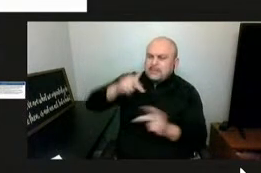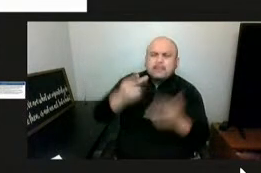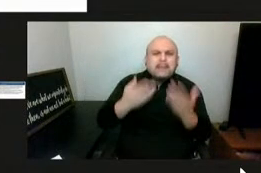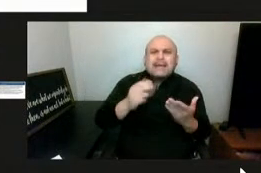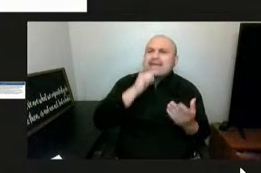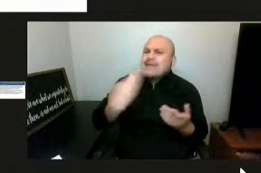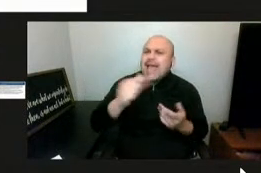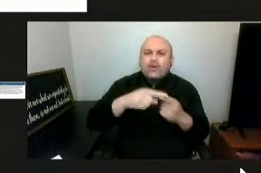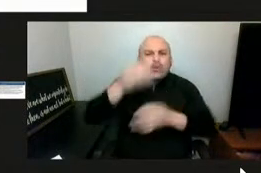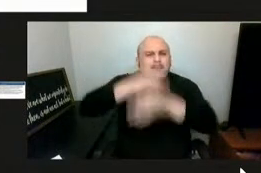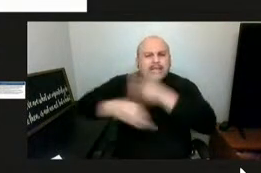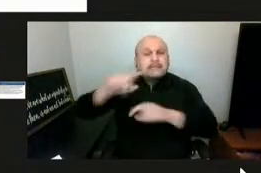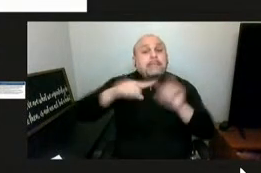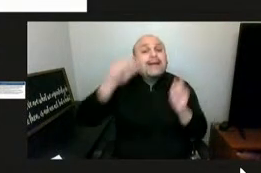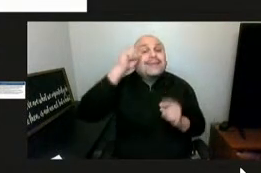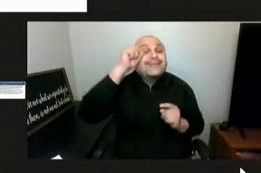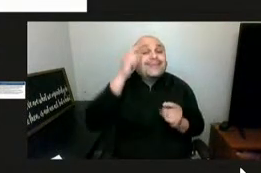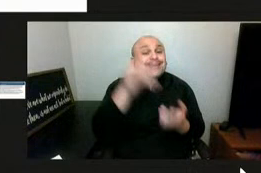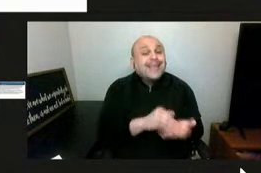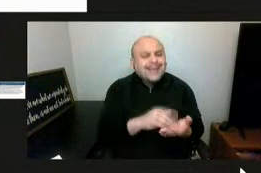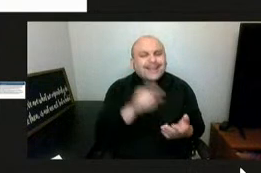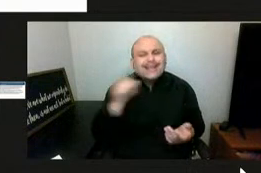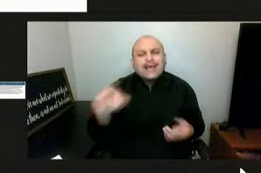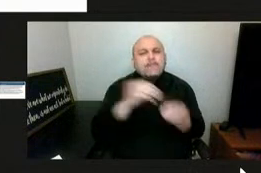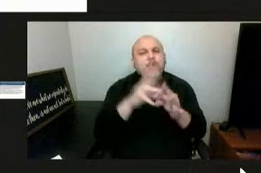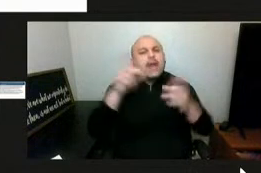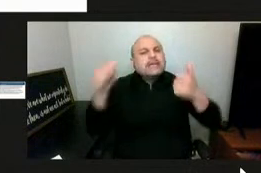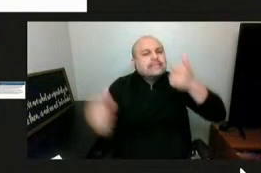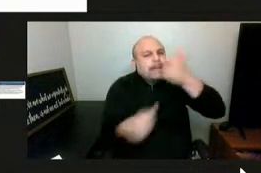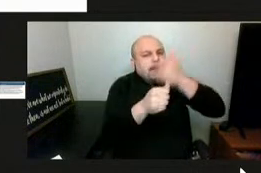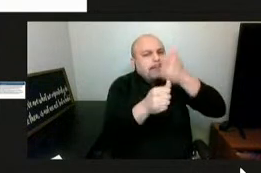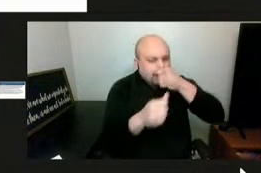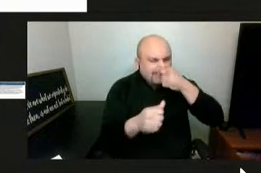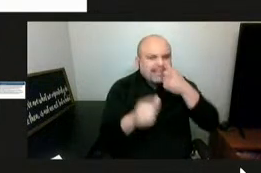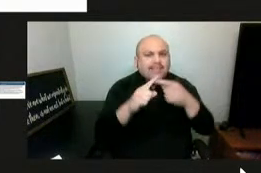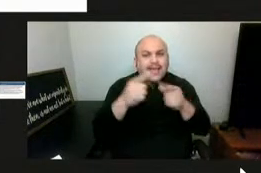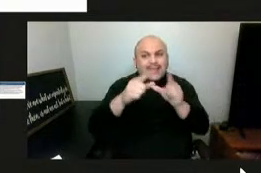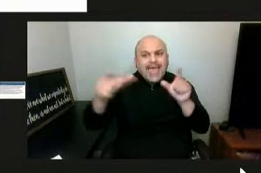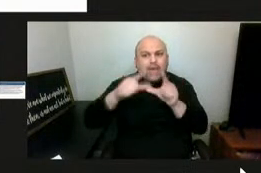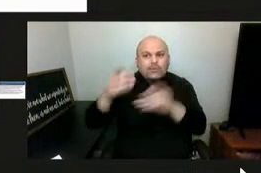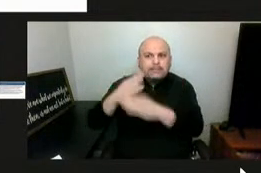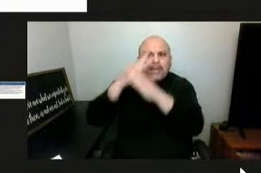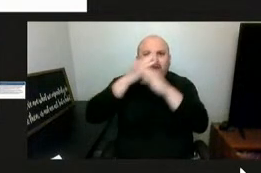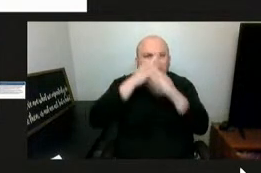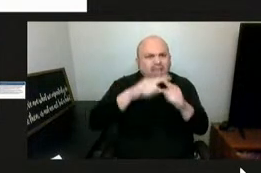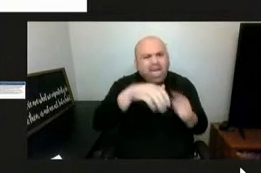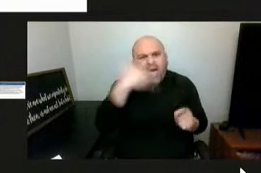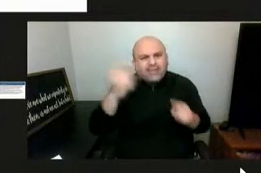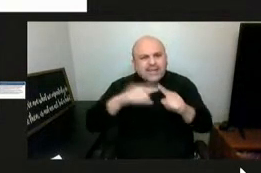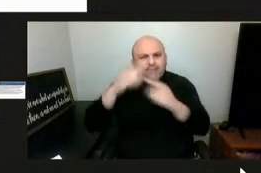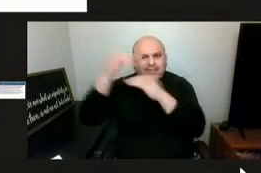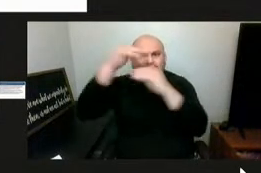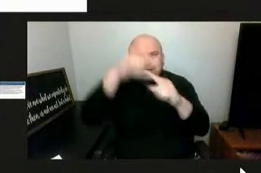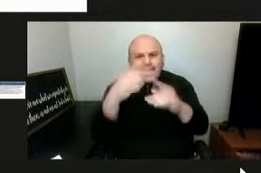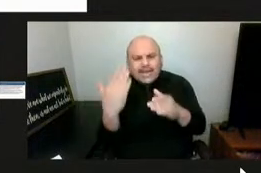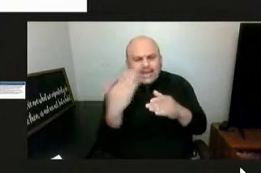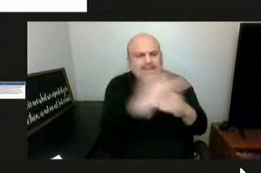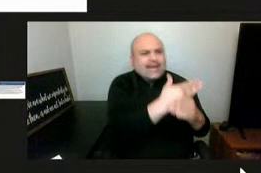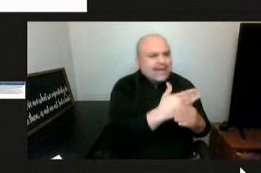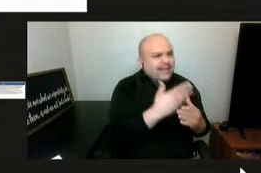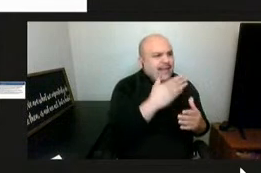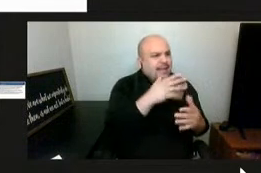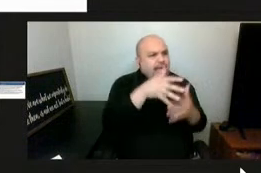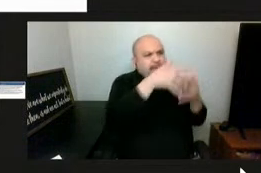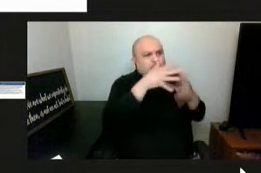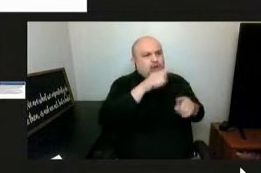but it's a supplement, the language barriers and other limitations hindering Americans' access to